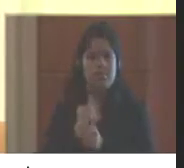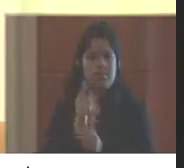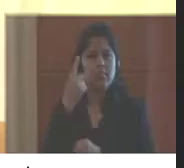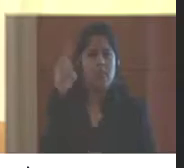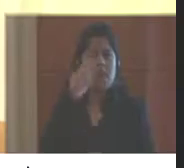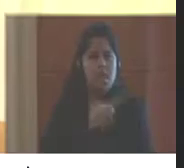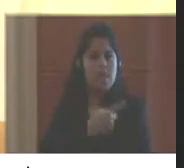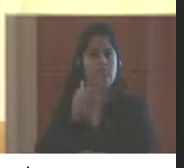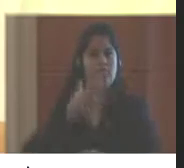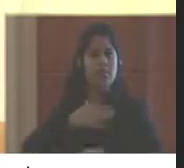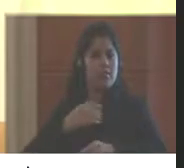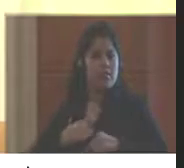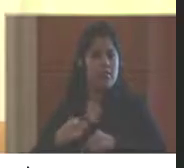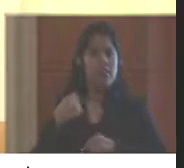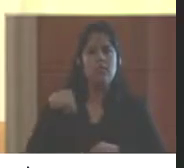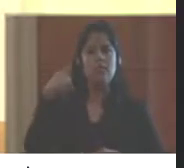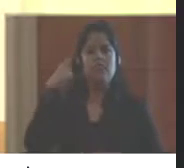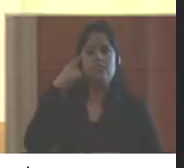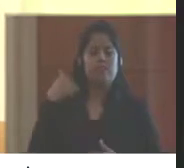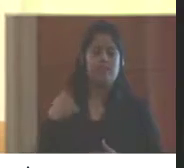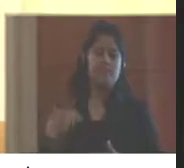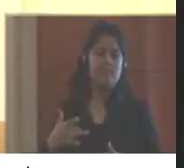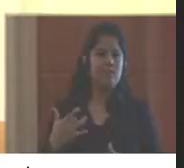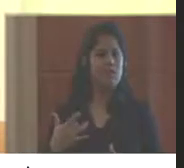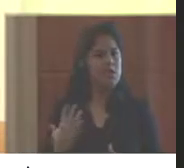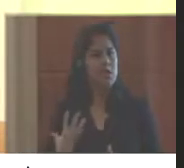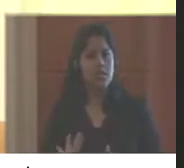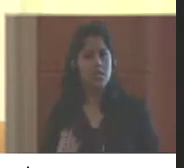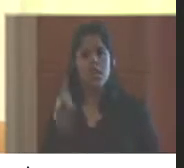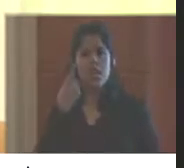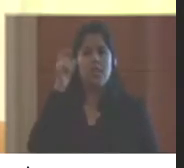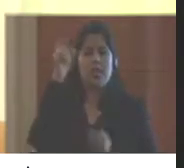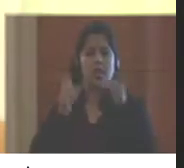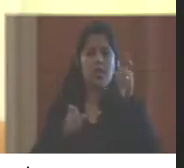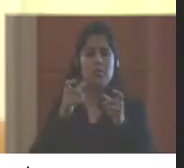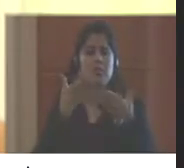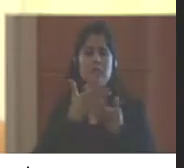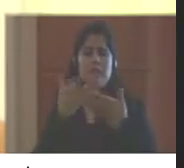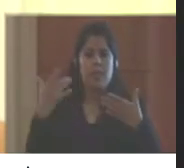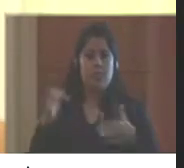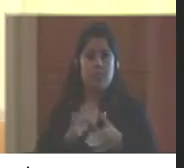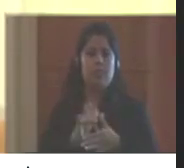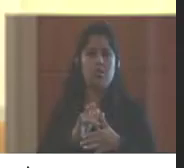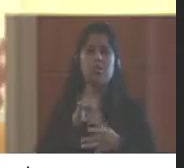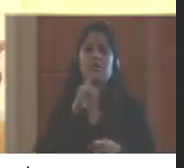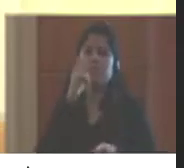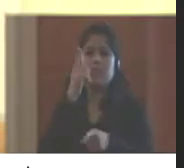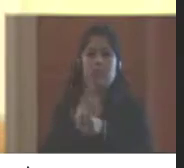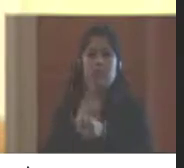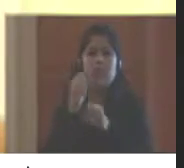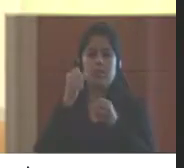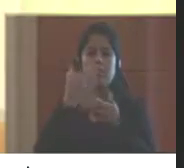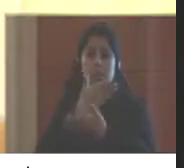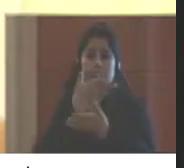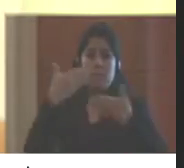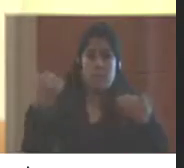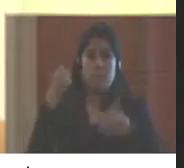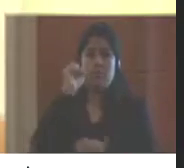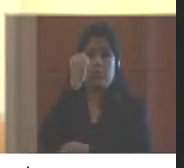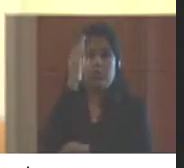Every day of our management, we regret this and we think of those people. But it